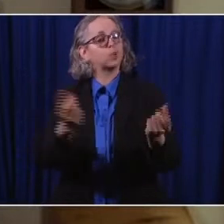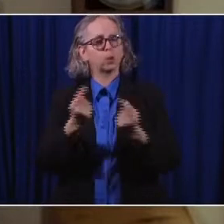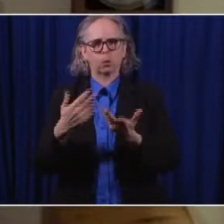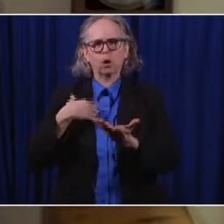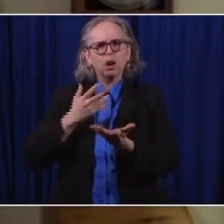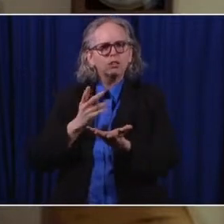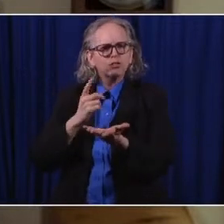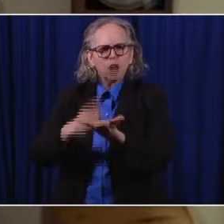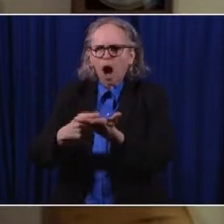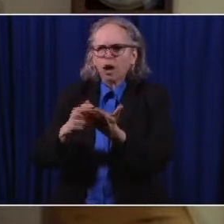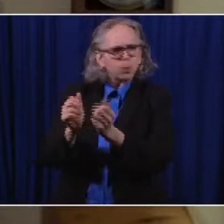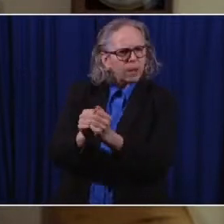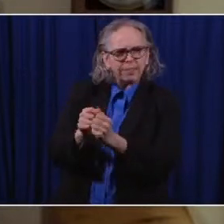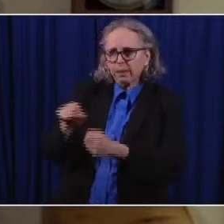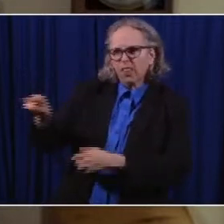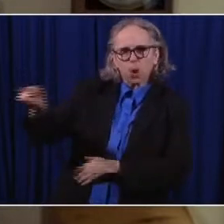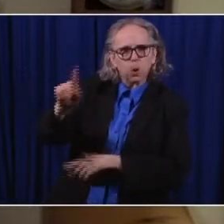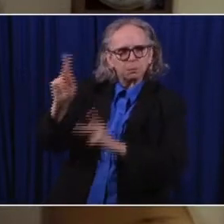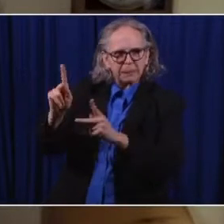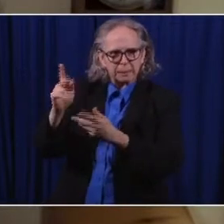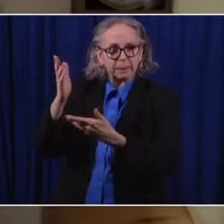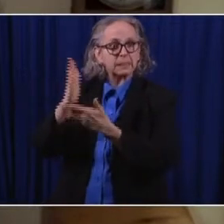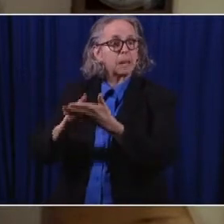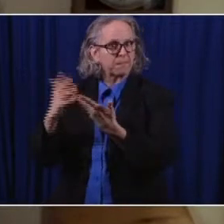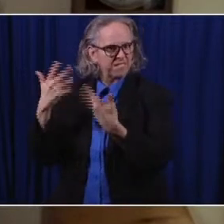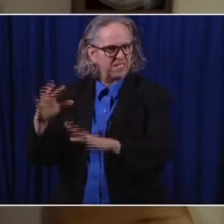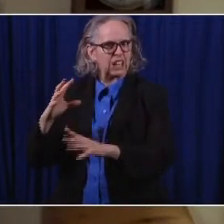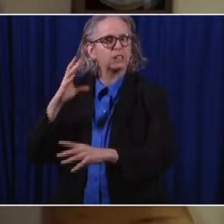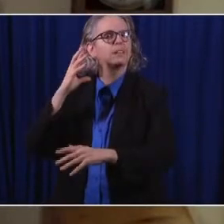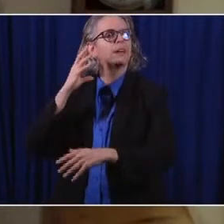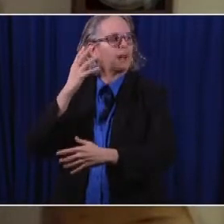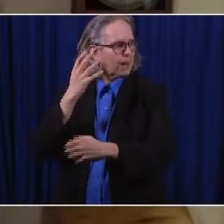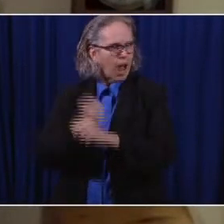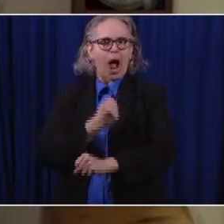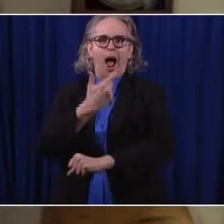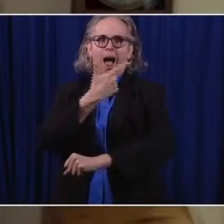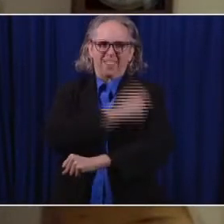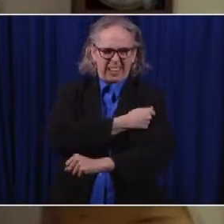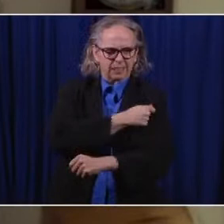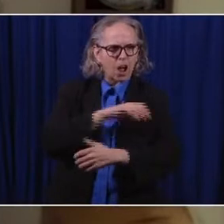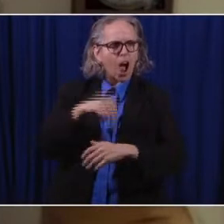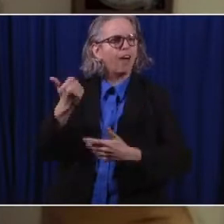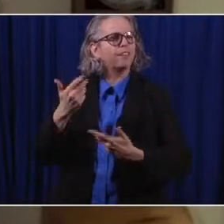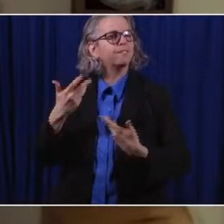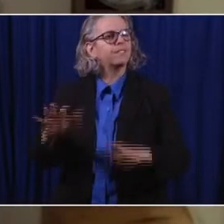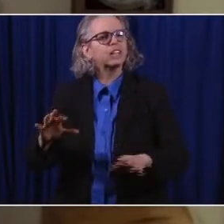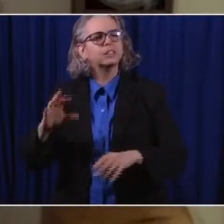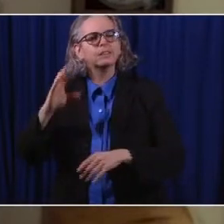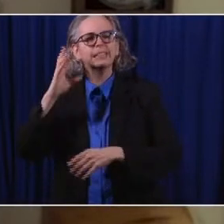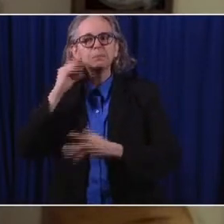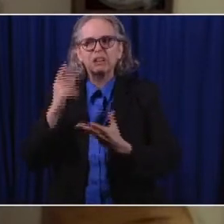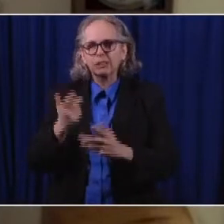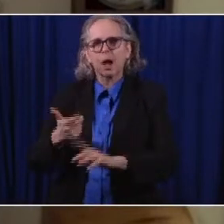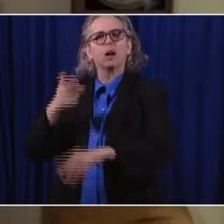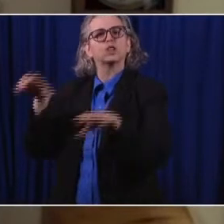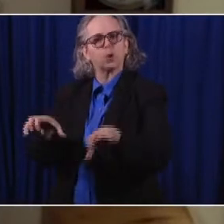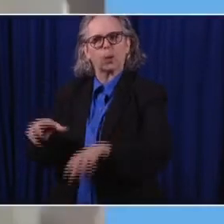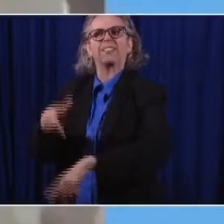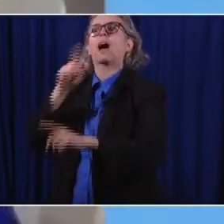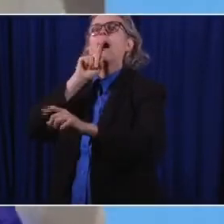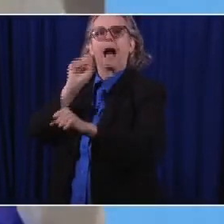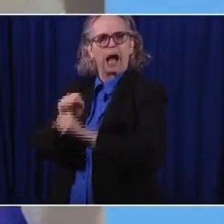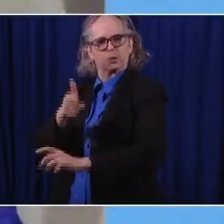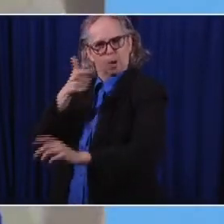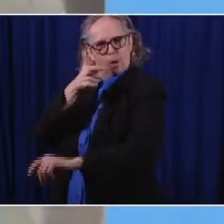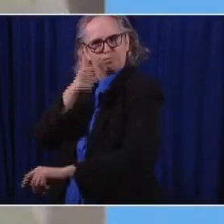administering the shots. We'll talk to some people from around the state. But first, I want to talk a little bit about where